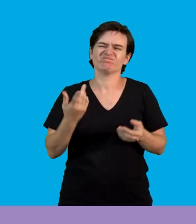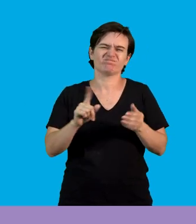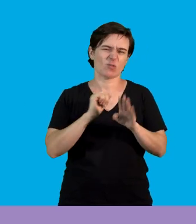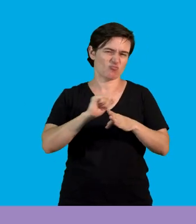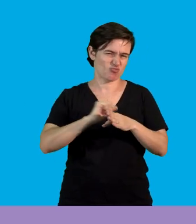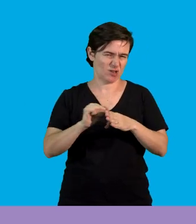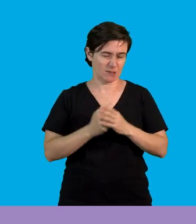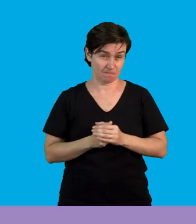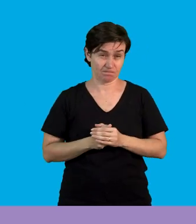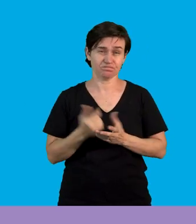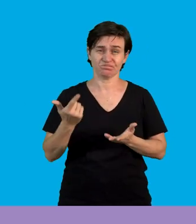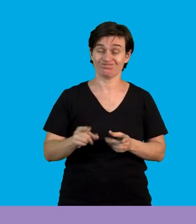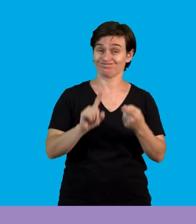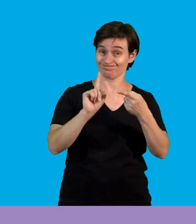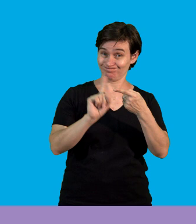1,